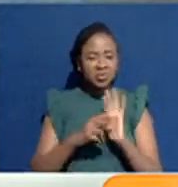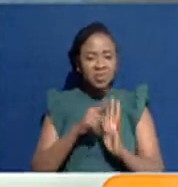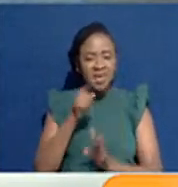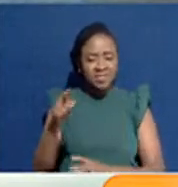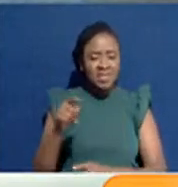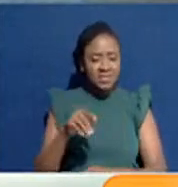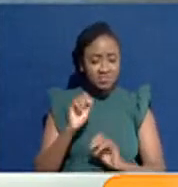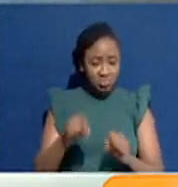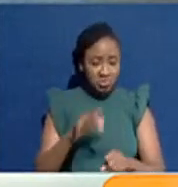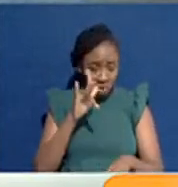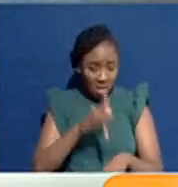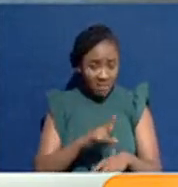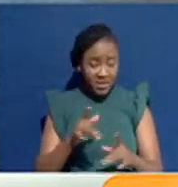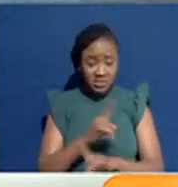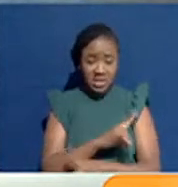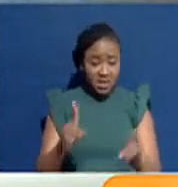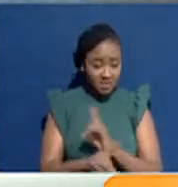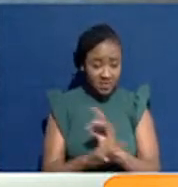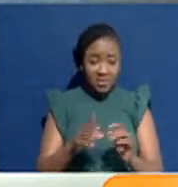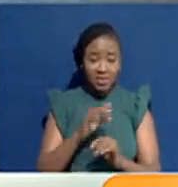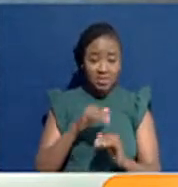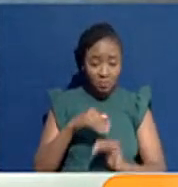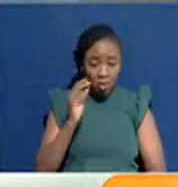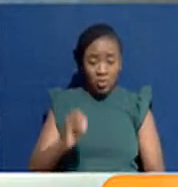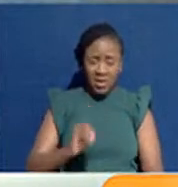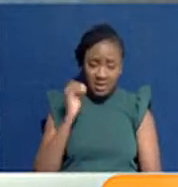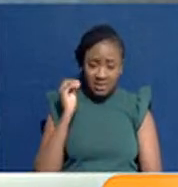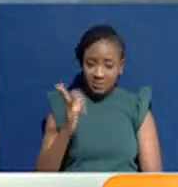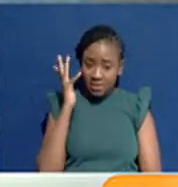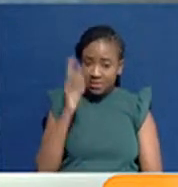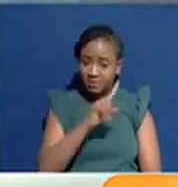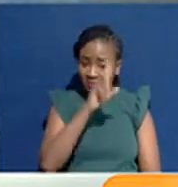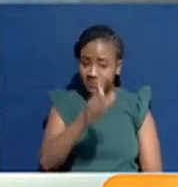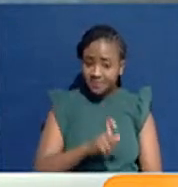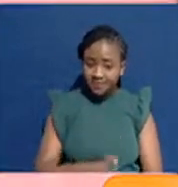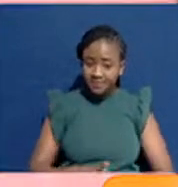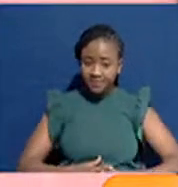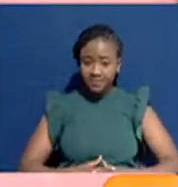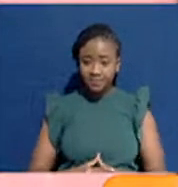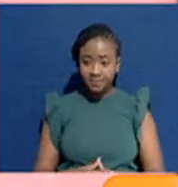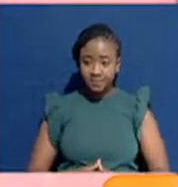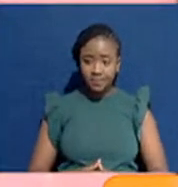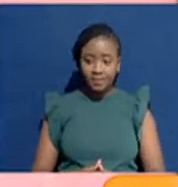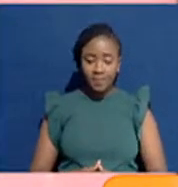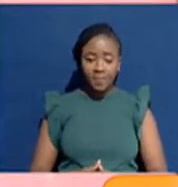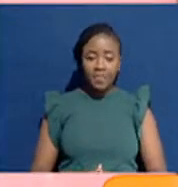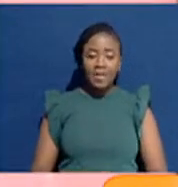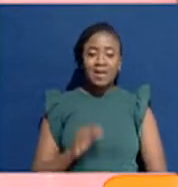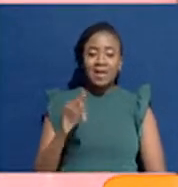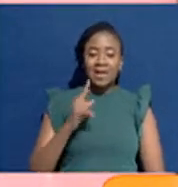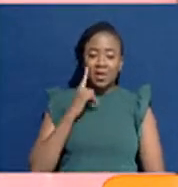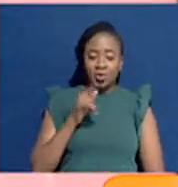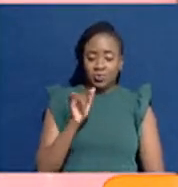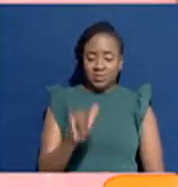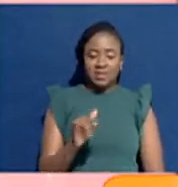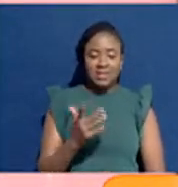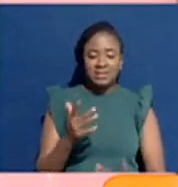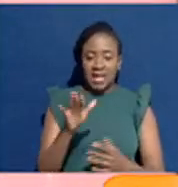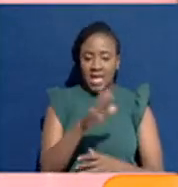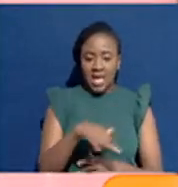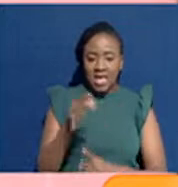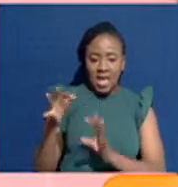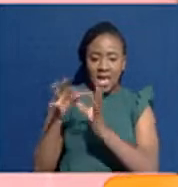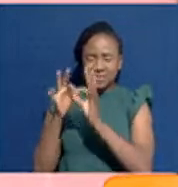to push the cost of living even higher? Let me say this, Sam. Those are the areas that have been flagged by